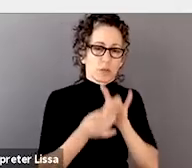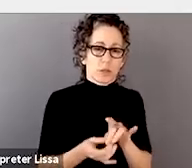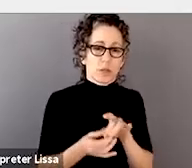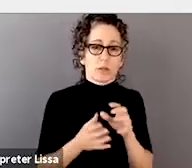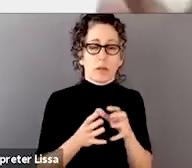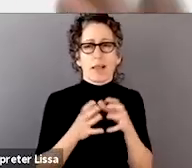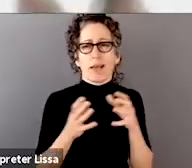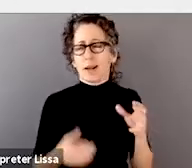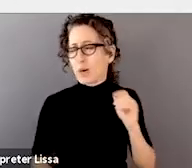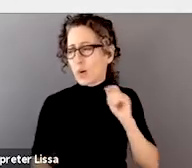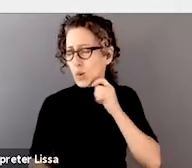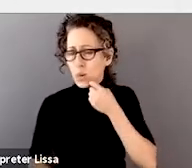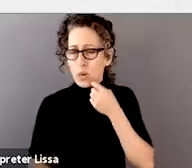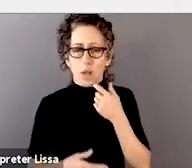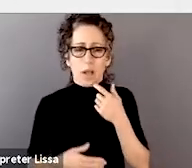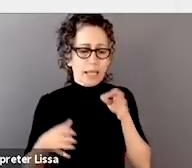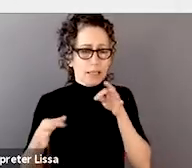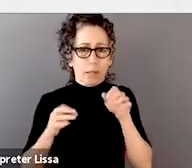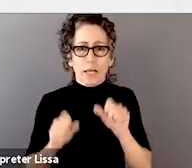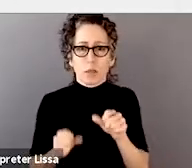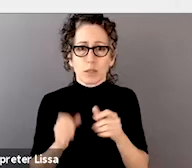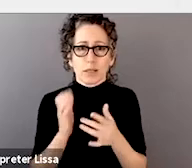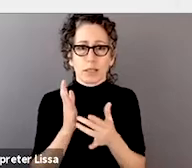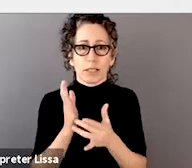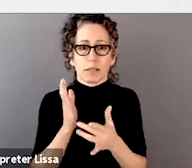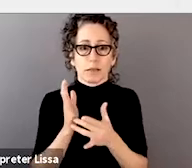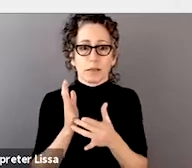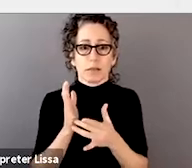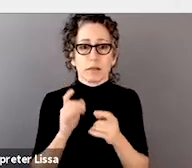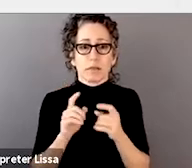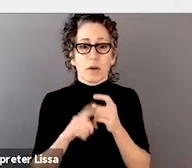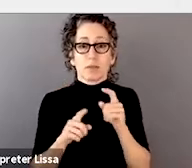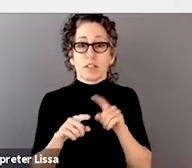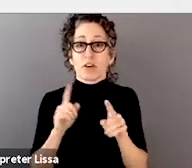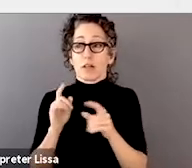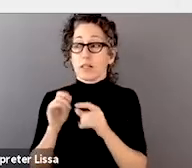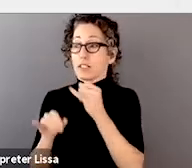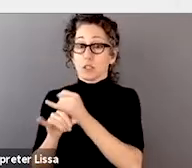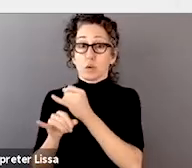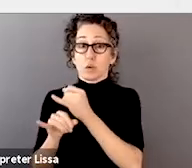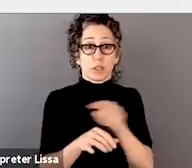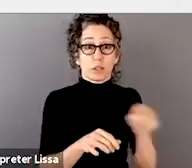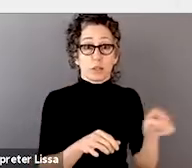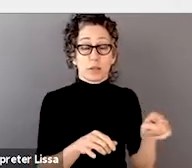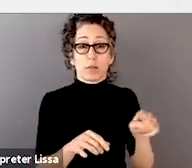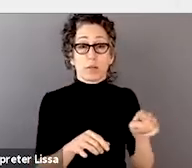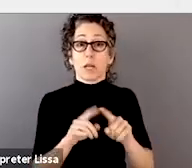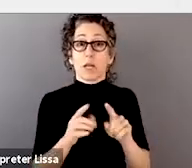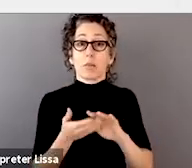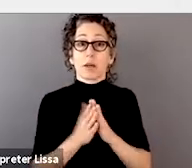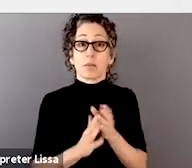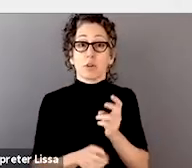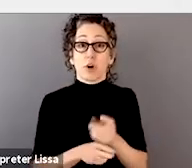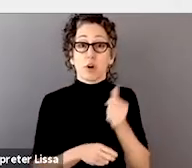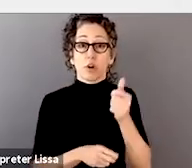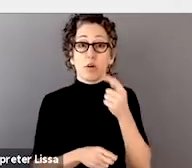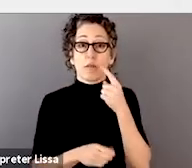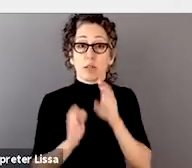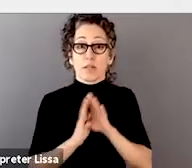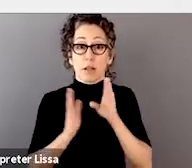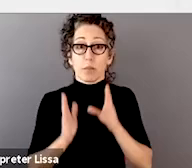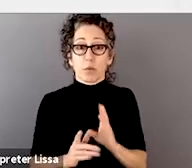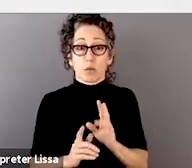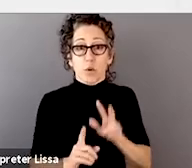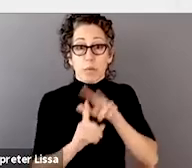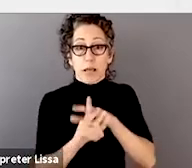cool explainable techniques that do come out from research institutions, but it becomes harder for those developers to apply those things